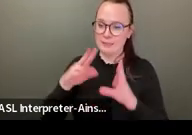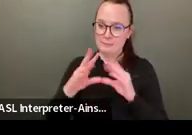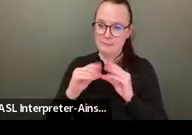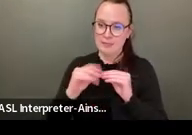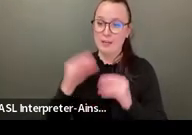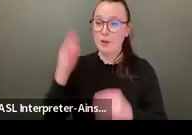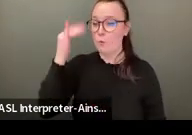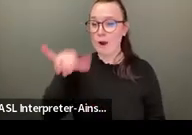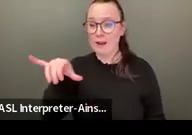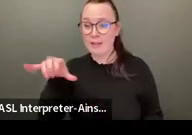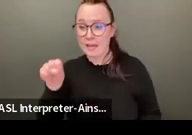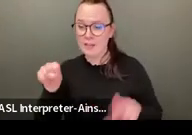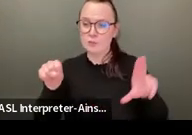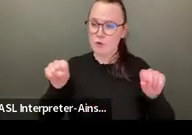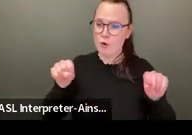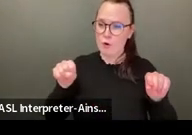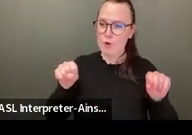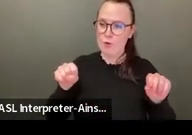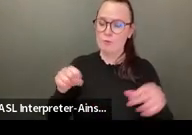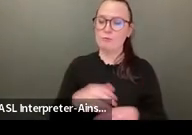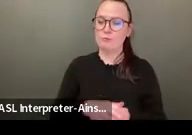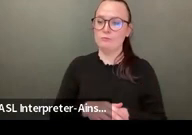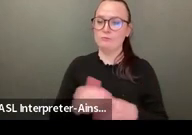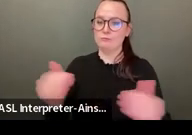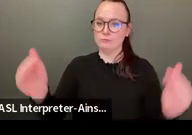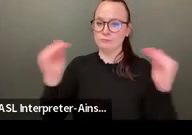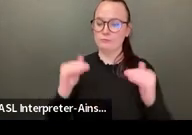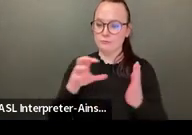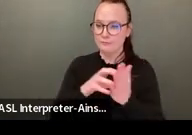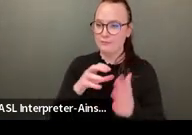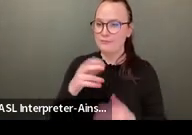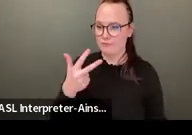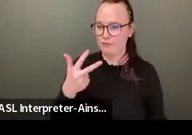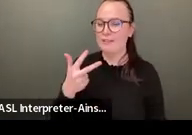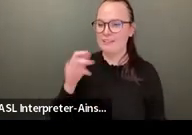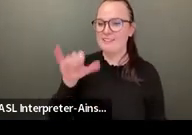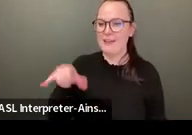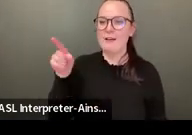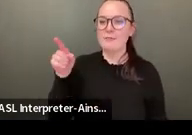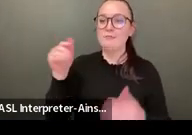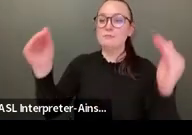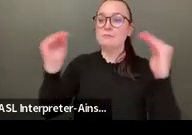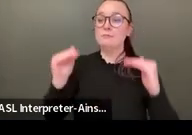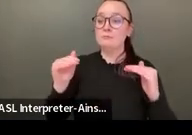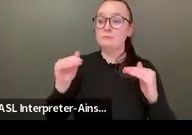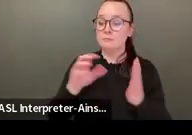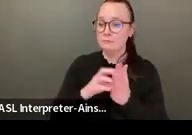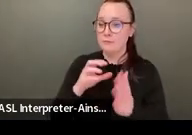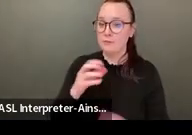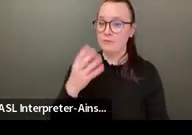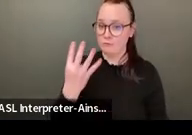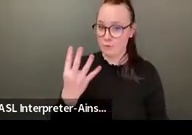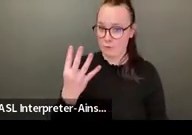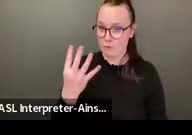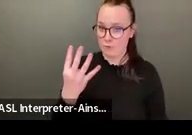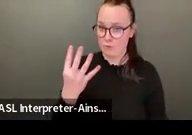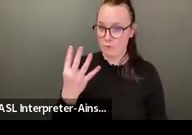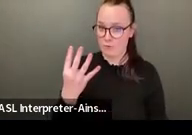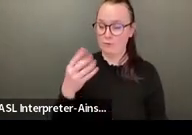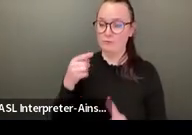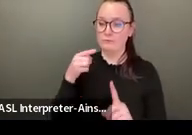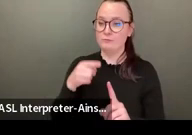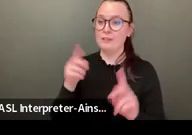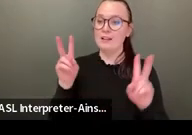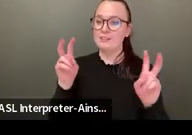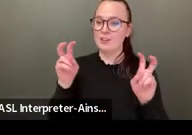or no. So section three is your table of contents. And section four, this is the hot topic in